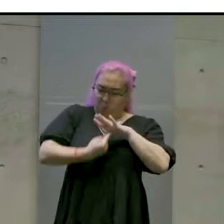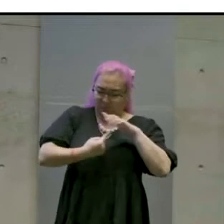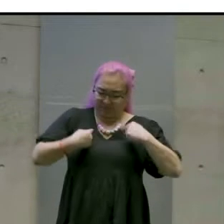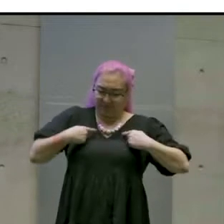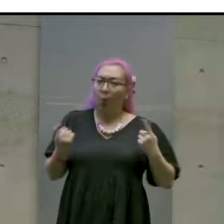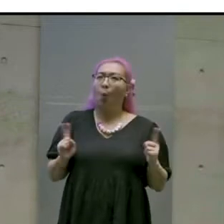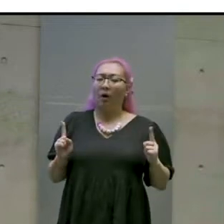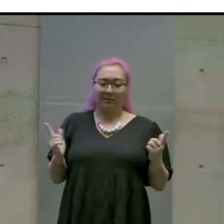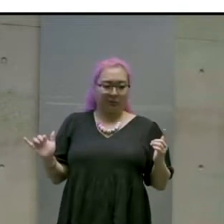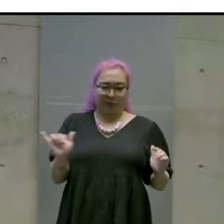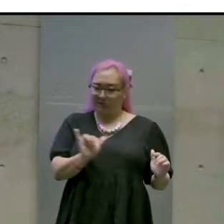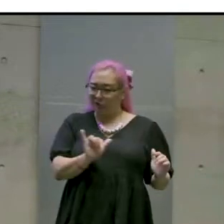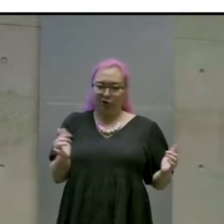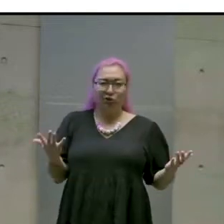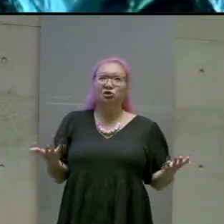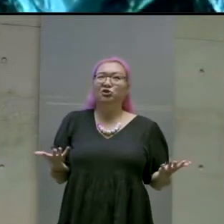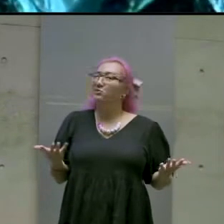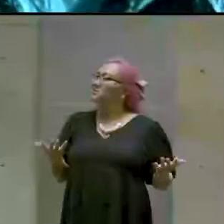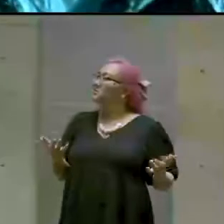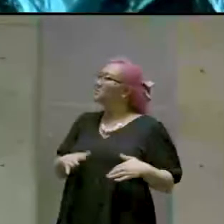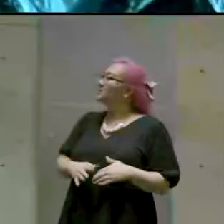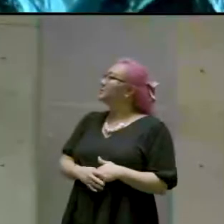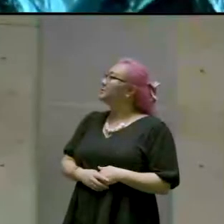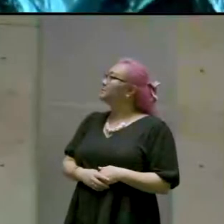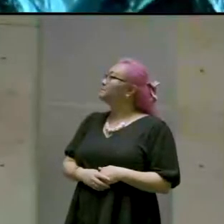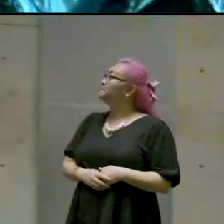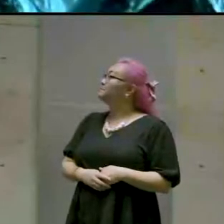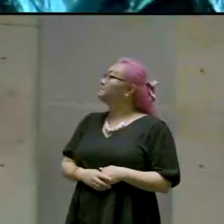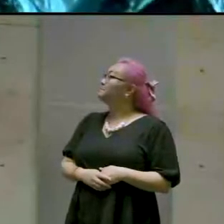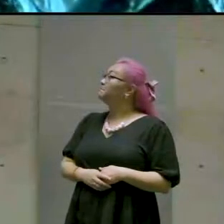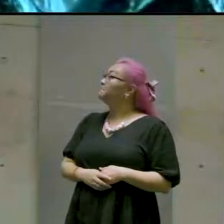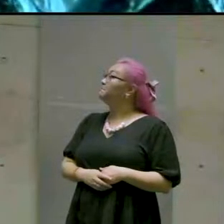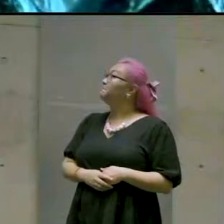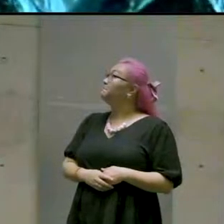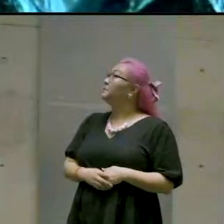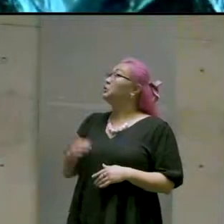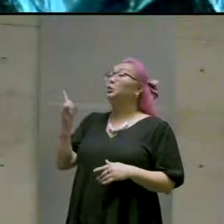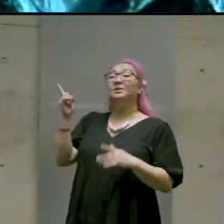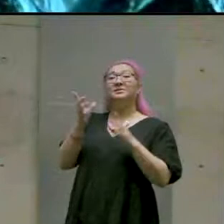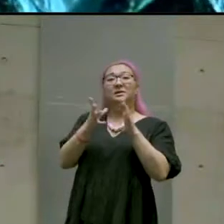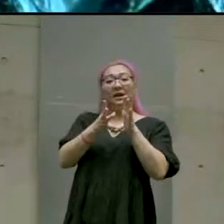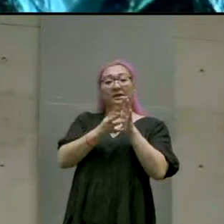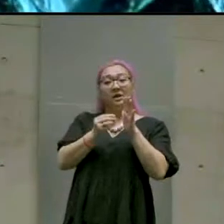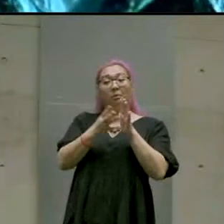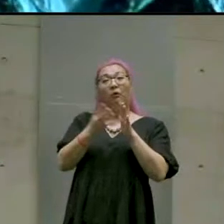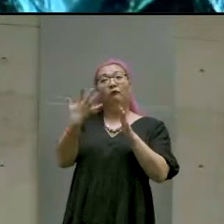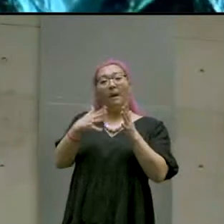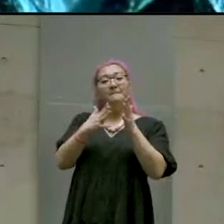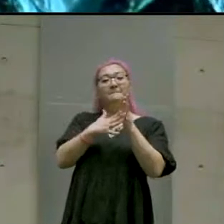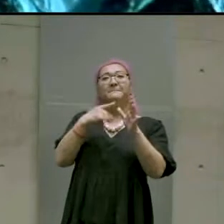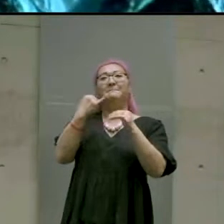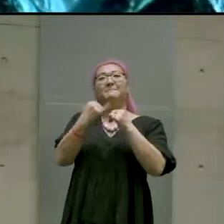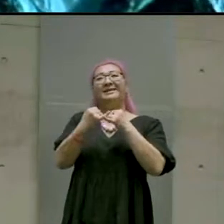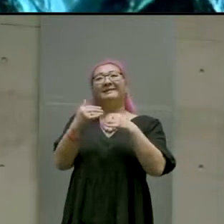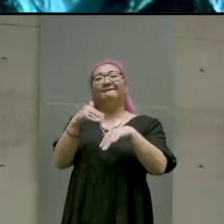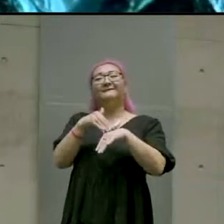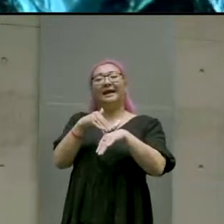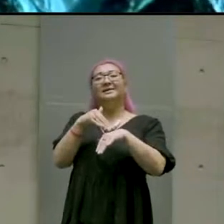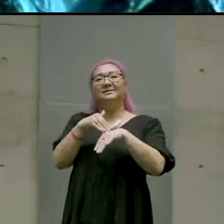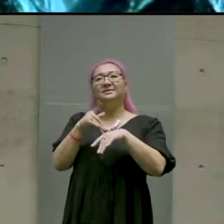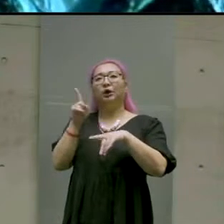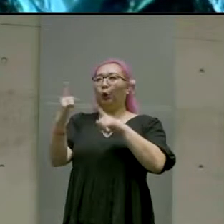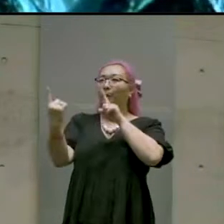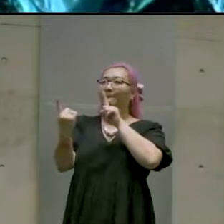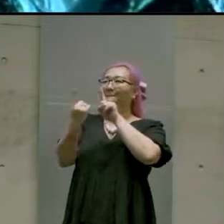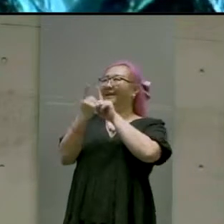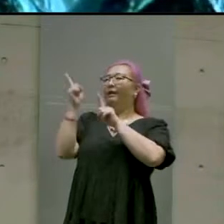I've termed it dilemma. I don't know if this is official. But here's an example from Mass Effect, where you encounter the Arachnite